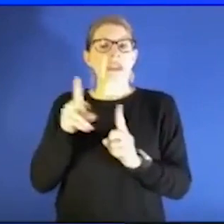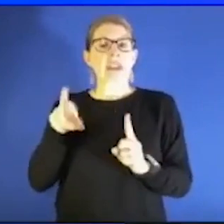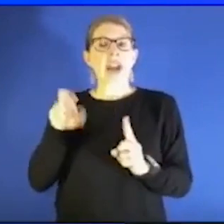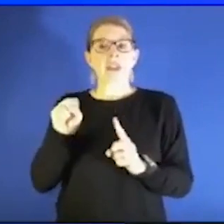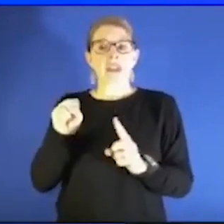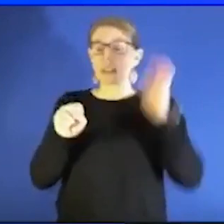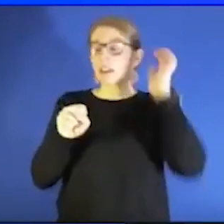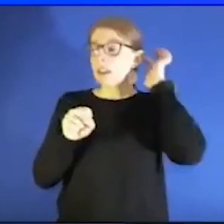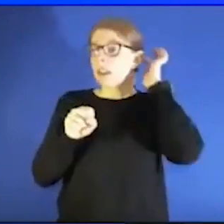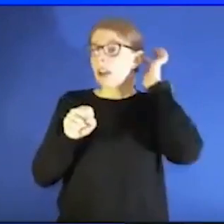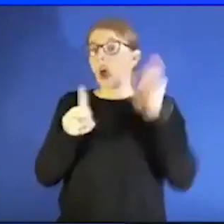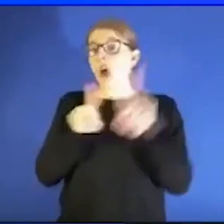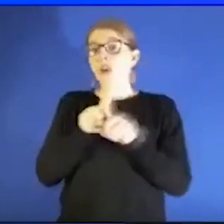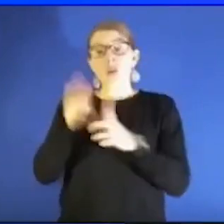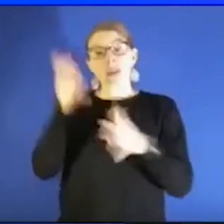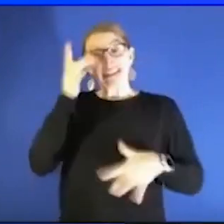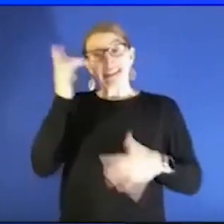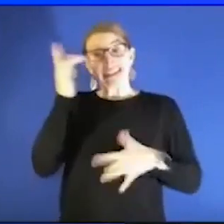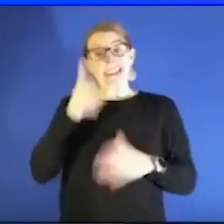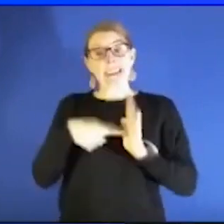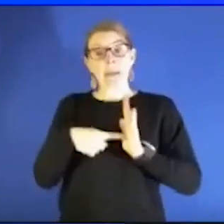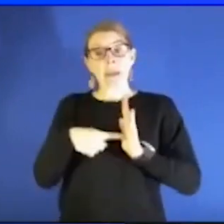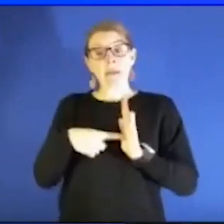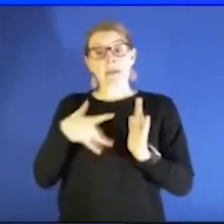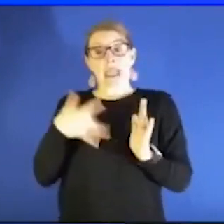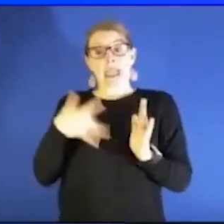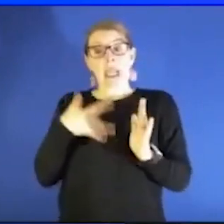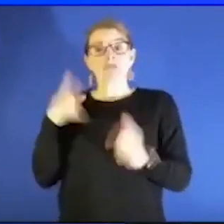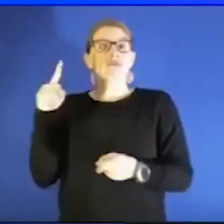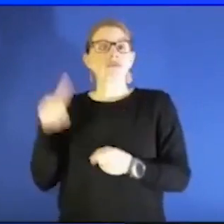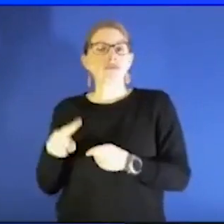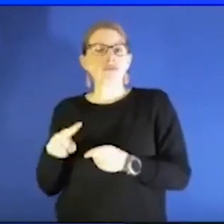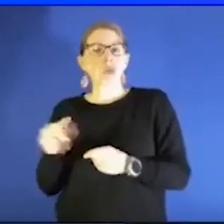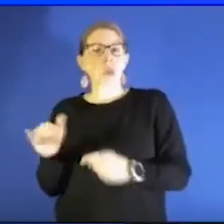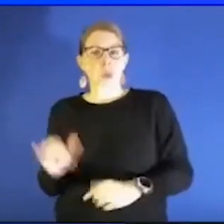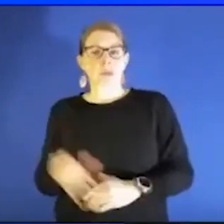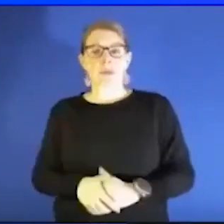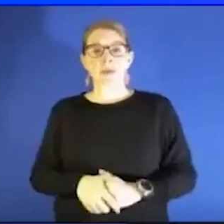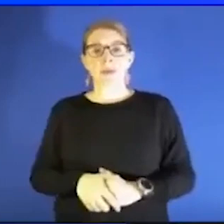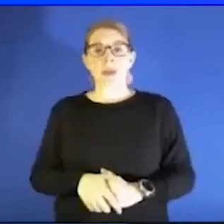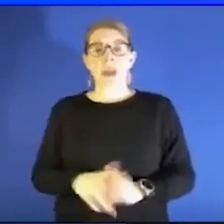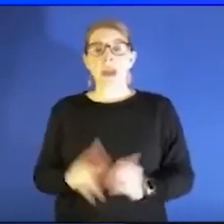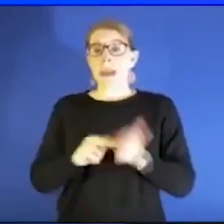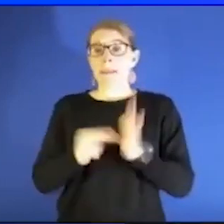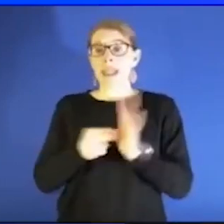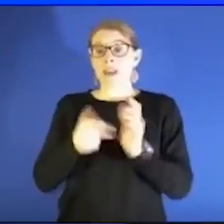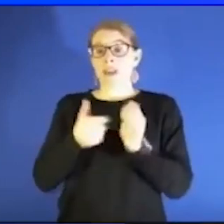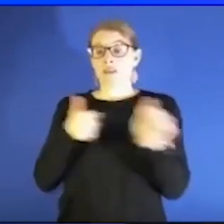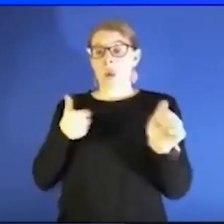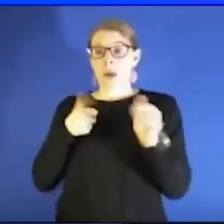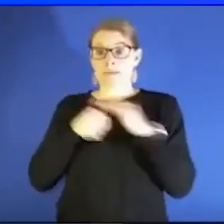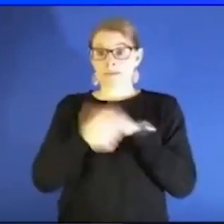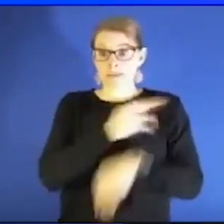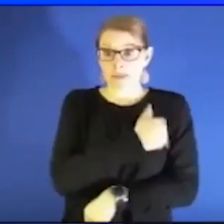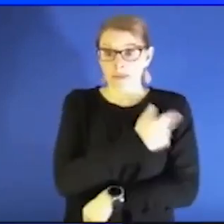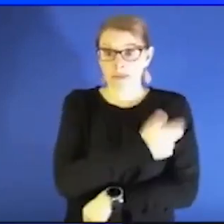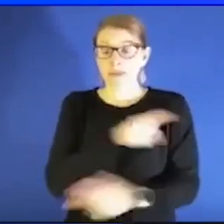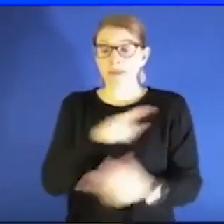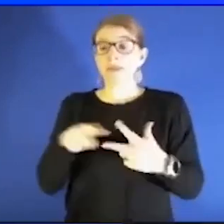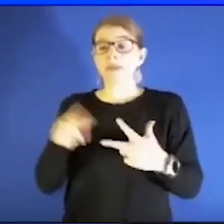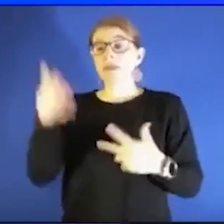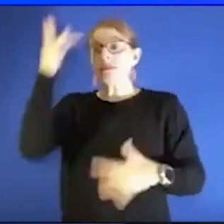greater. And so to really maximize the chance of staying out of the hospital, getting sick, getting